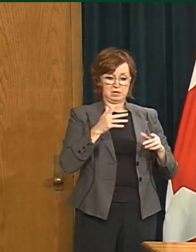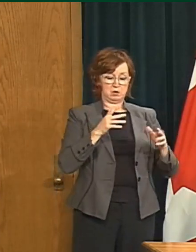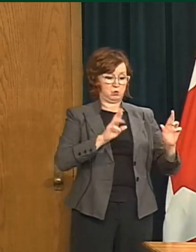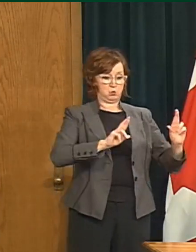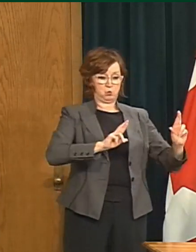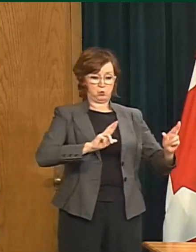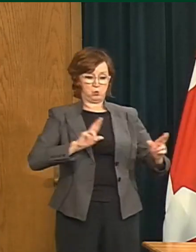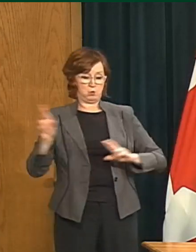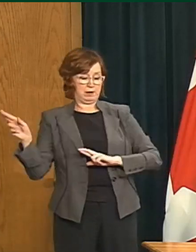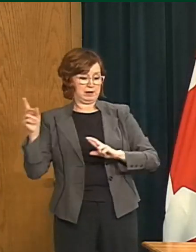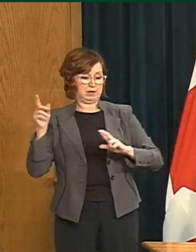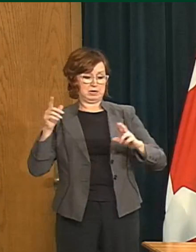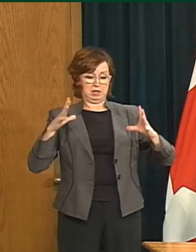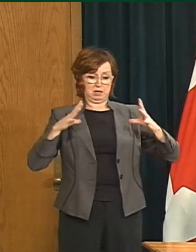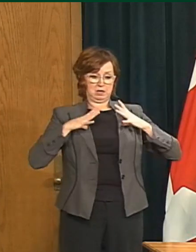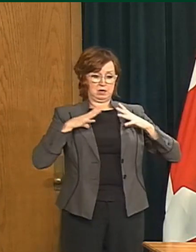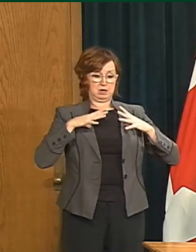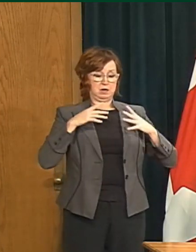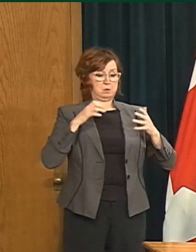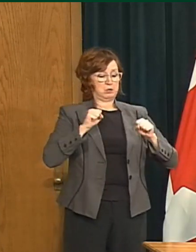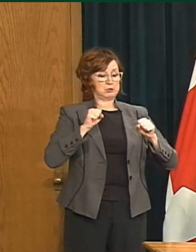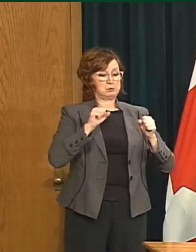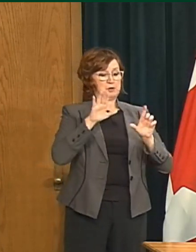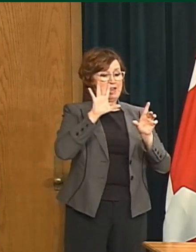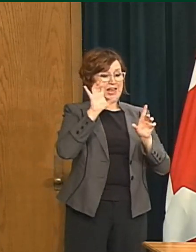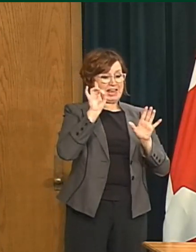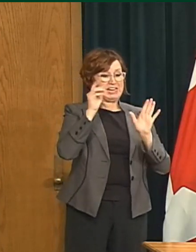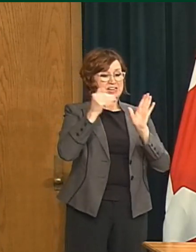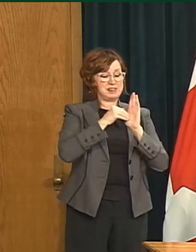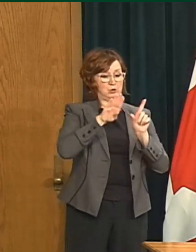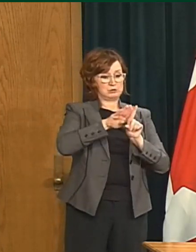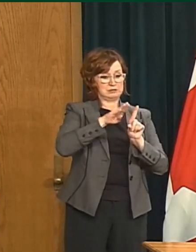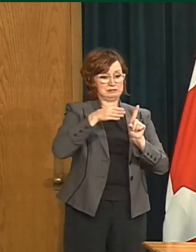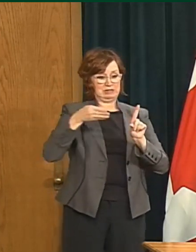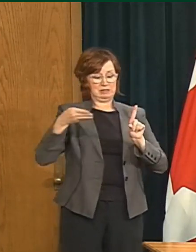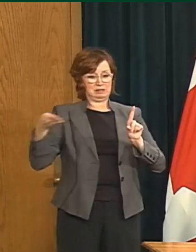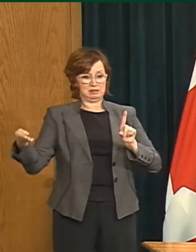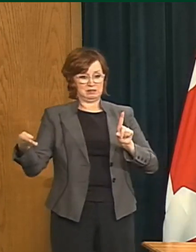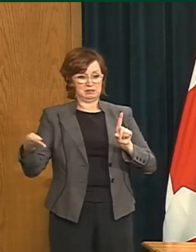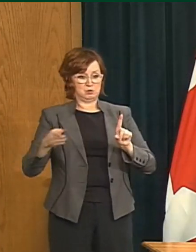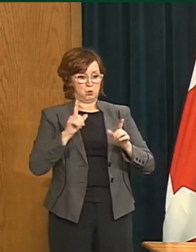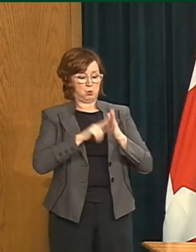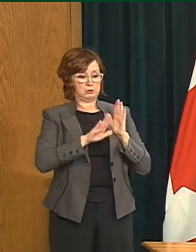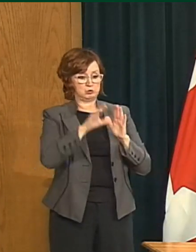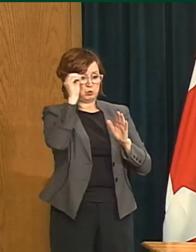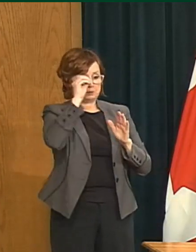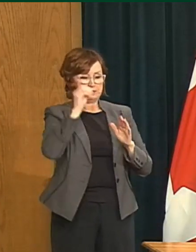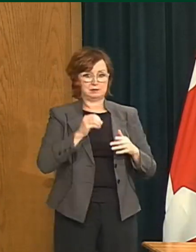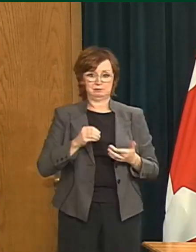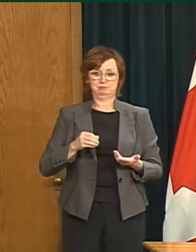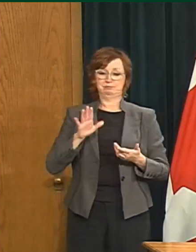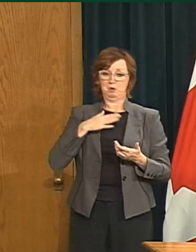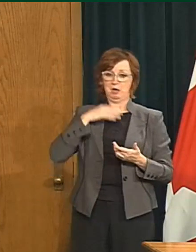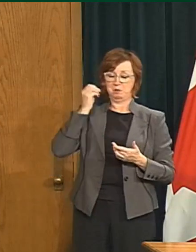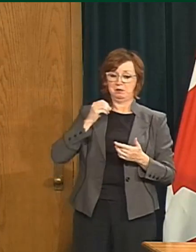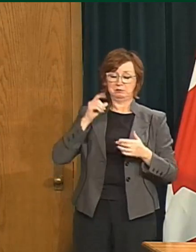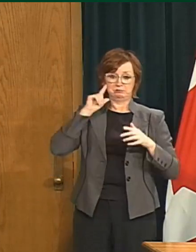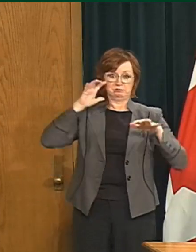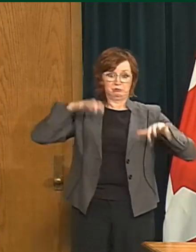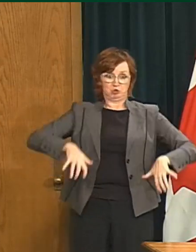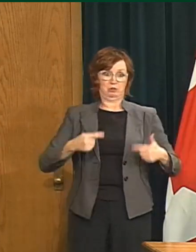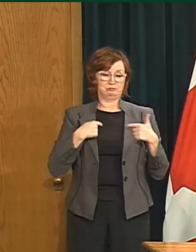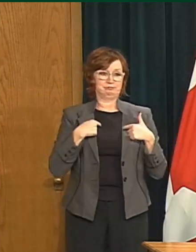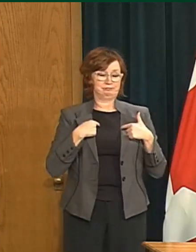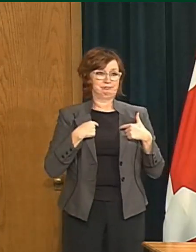so I'm just looking for what you think of that, your reaction to that. Well, it's quite alarming. I was